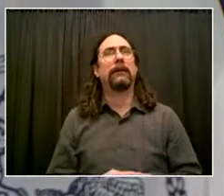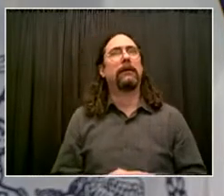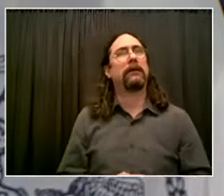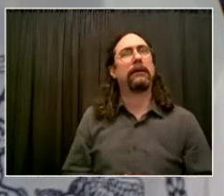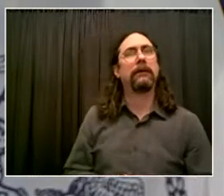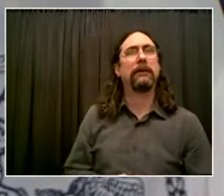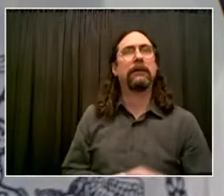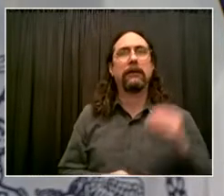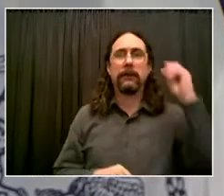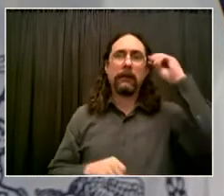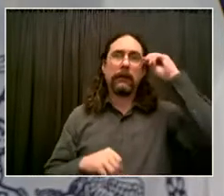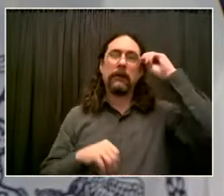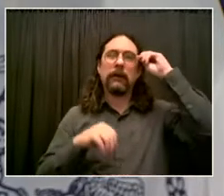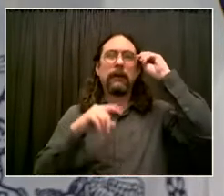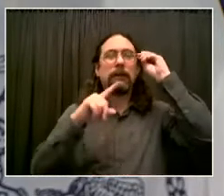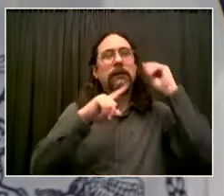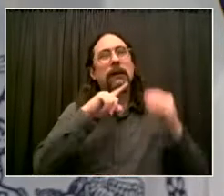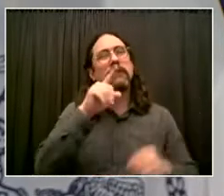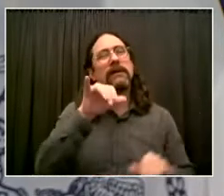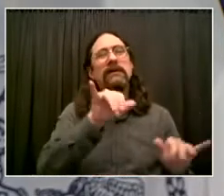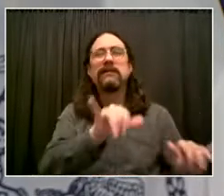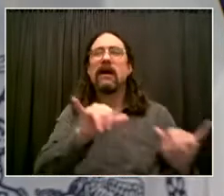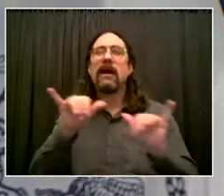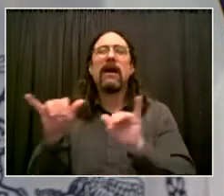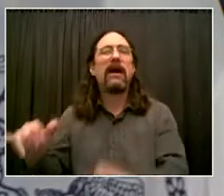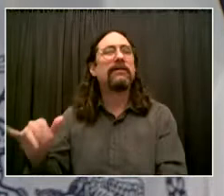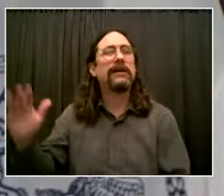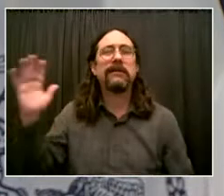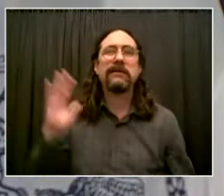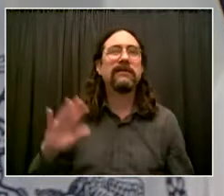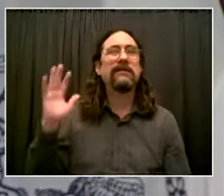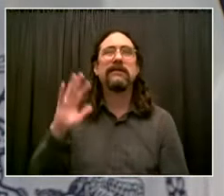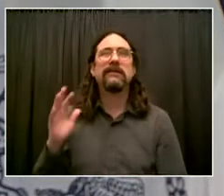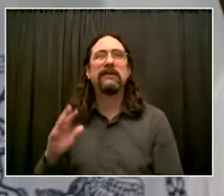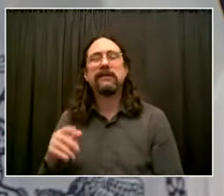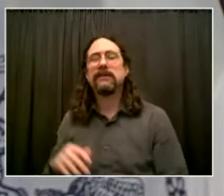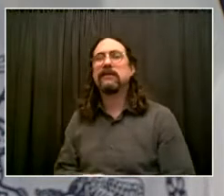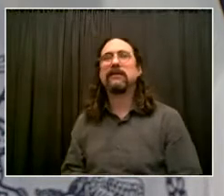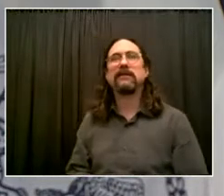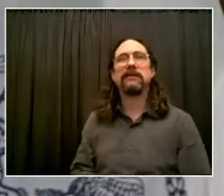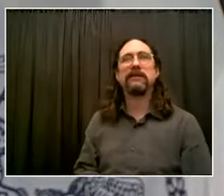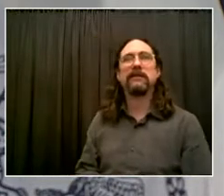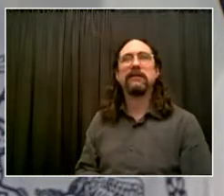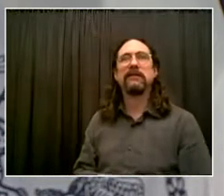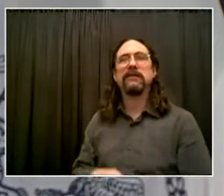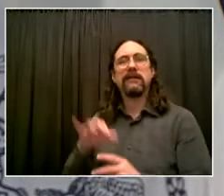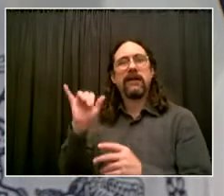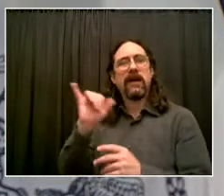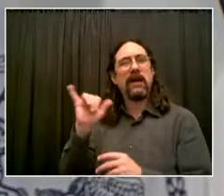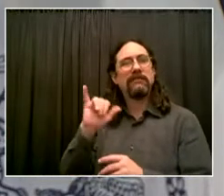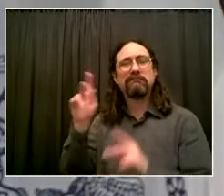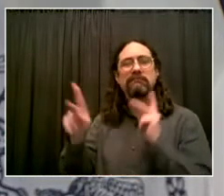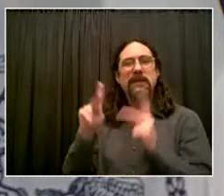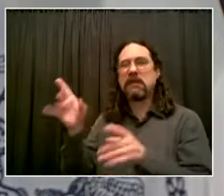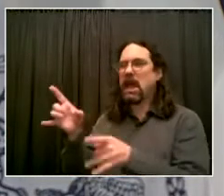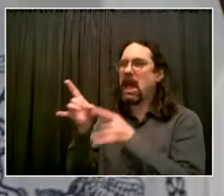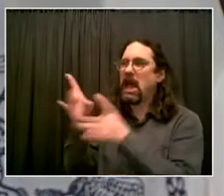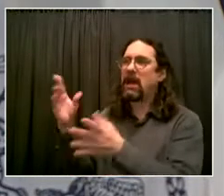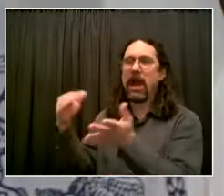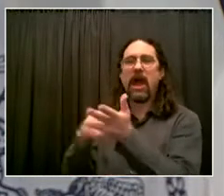and we know some of the things that work. Solidarity works. Folks getting involved to help each